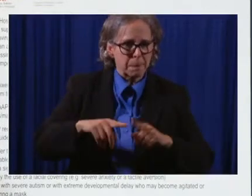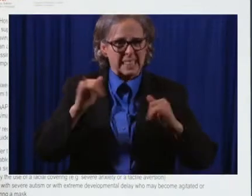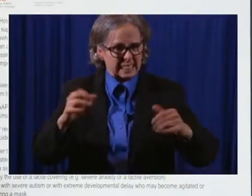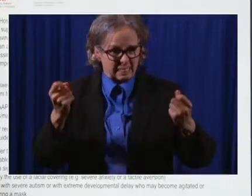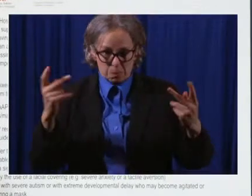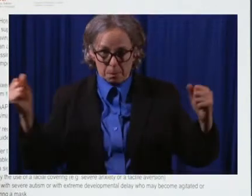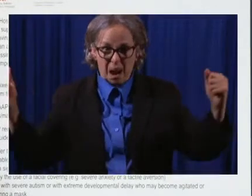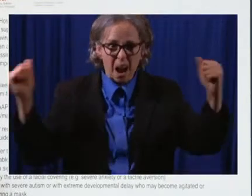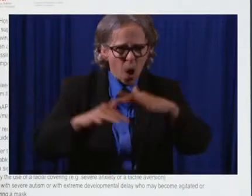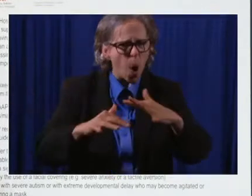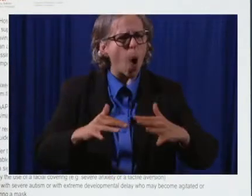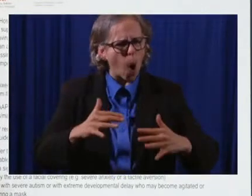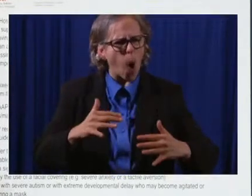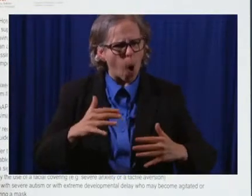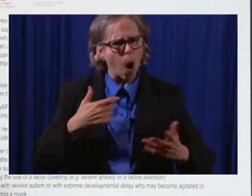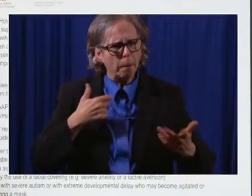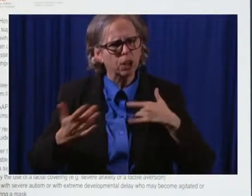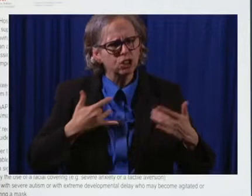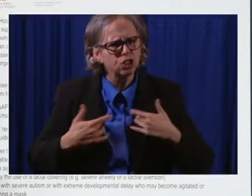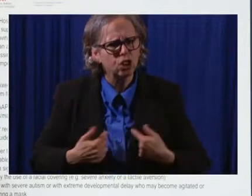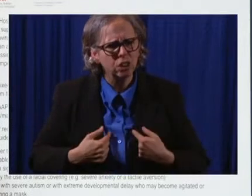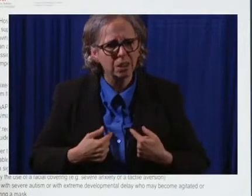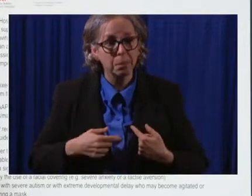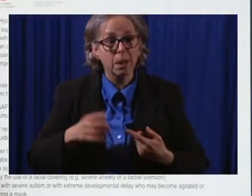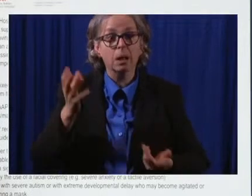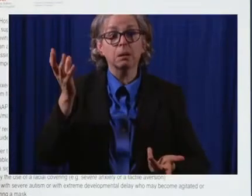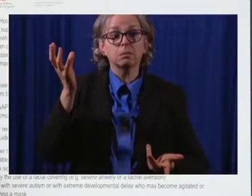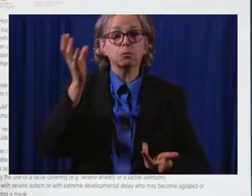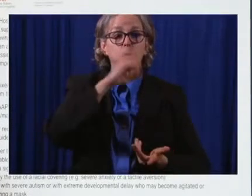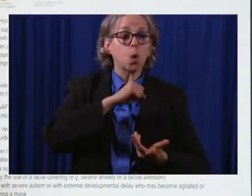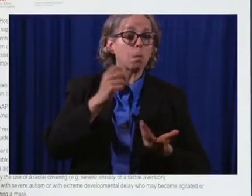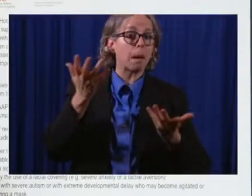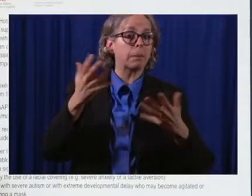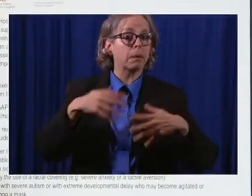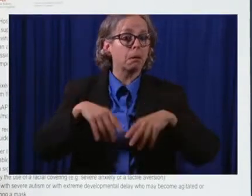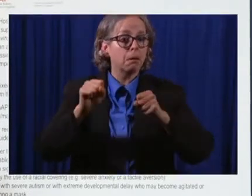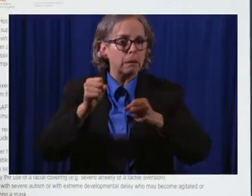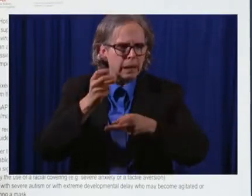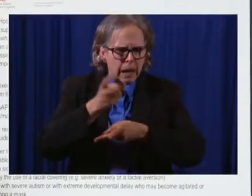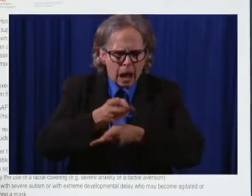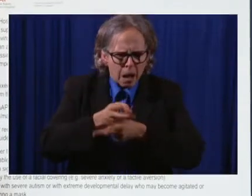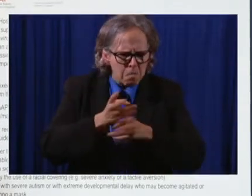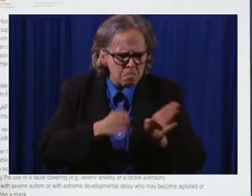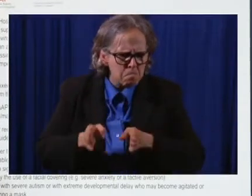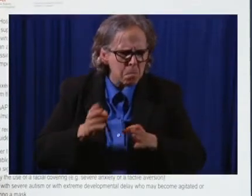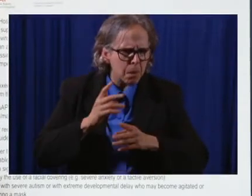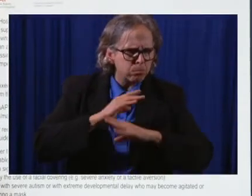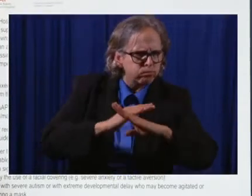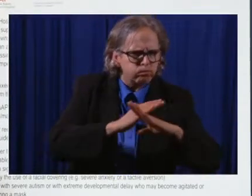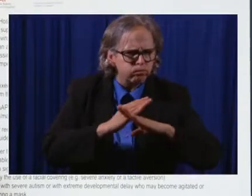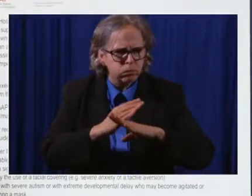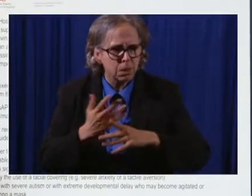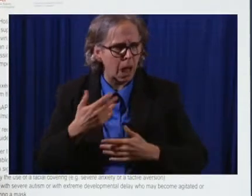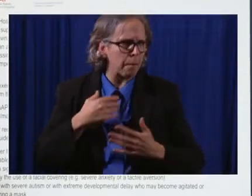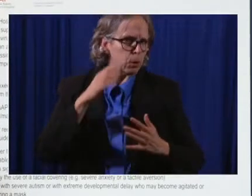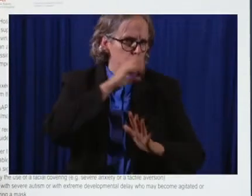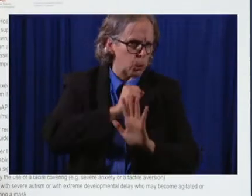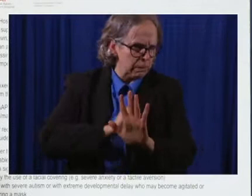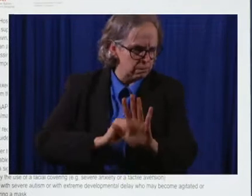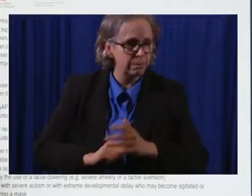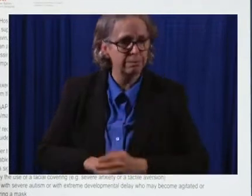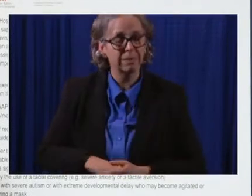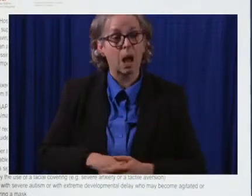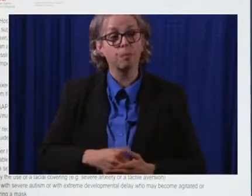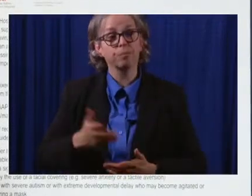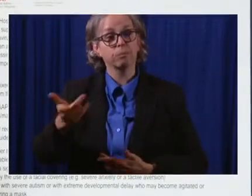going to assume that they're taking very, very good precautions. As far as the order, you're right.